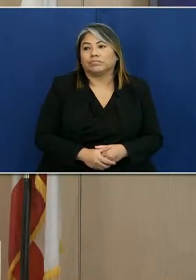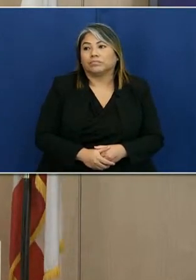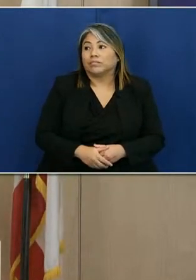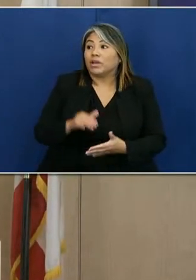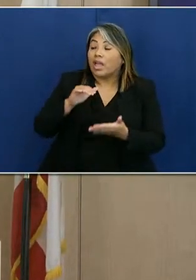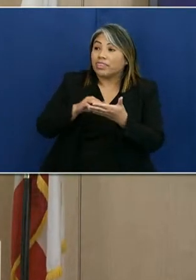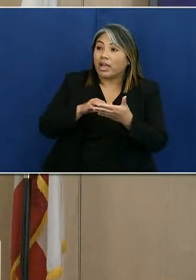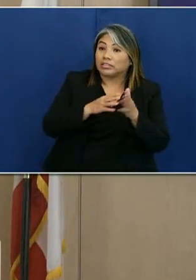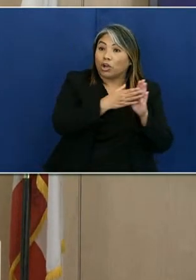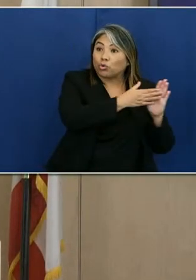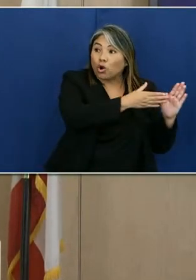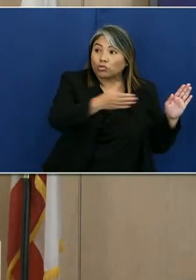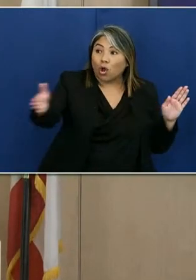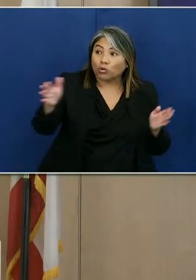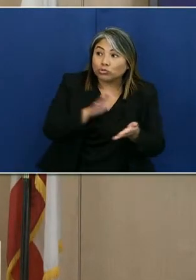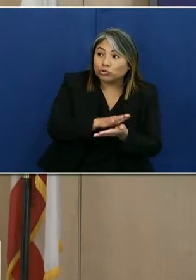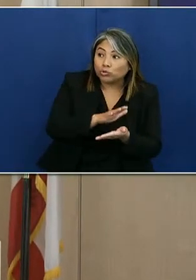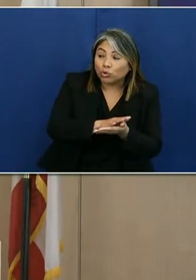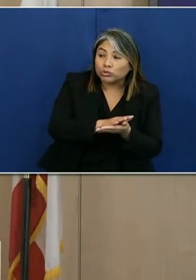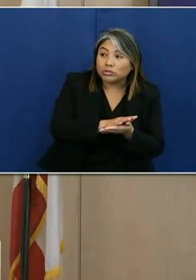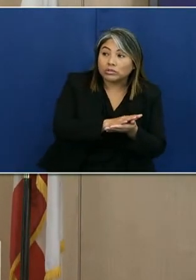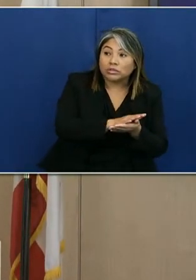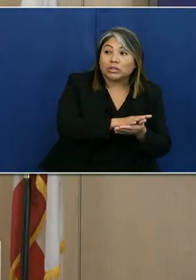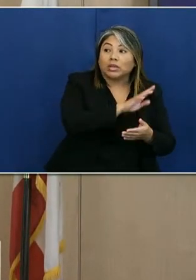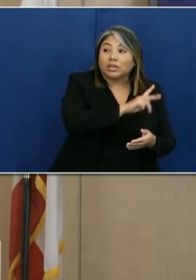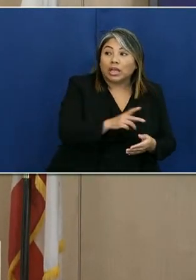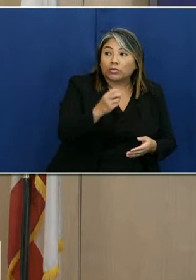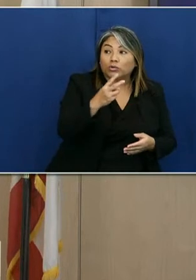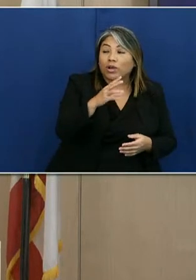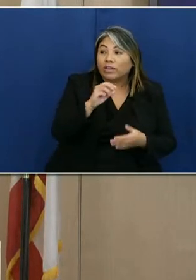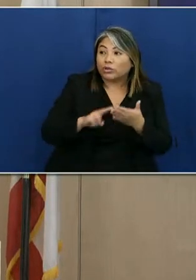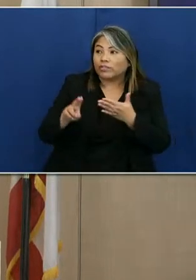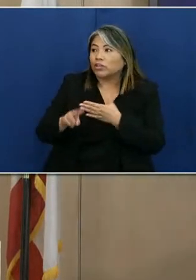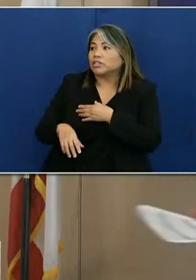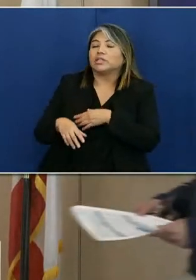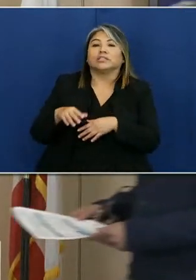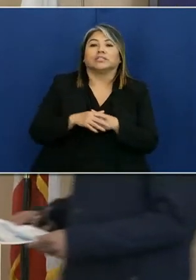And that's across all schools, K-12 and universities?